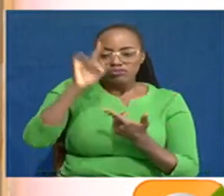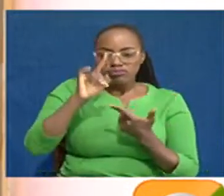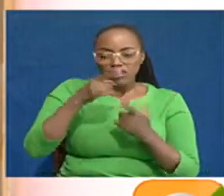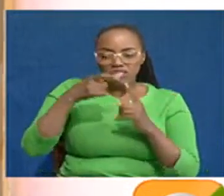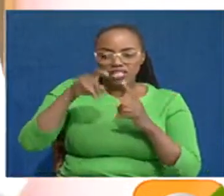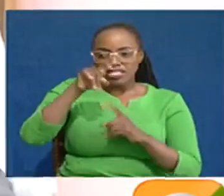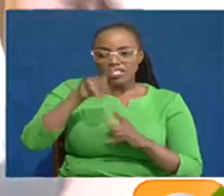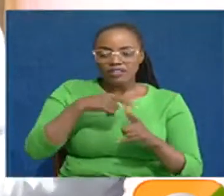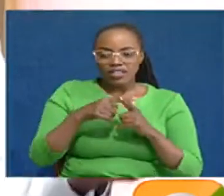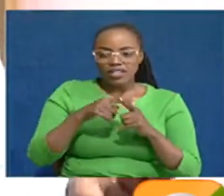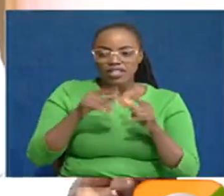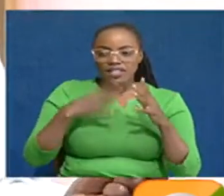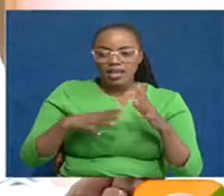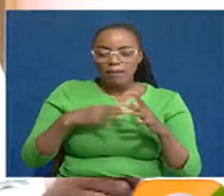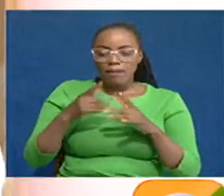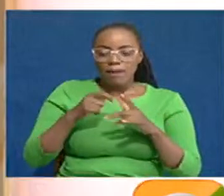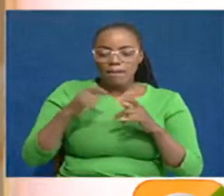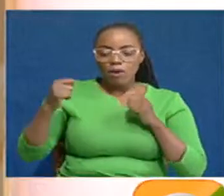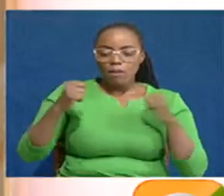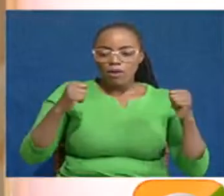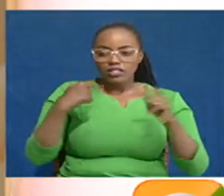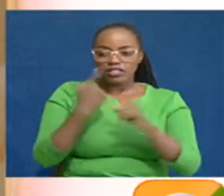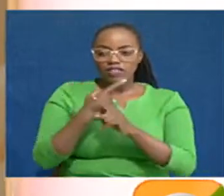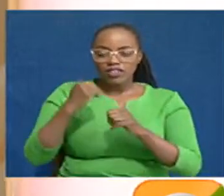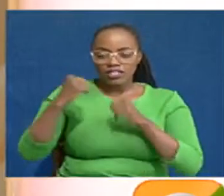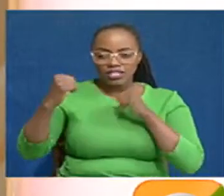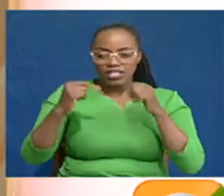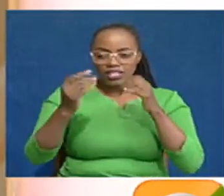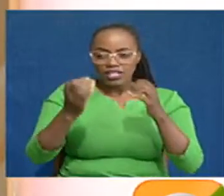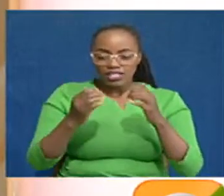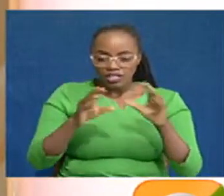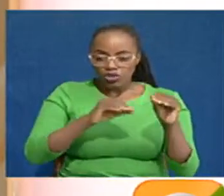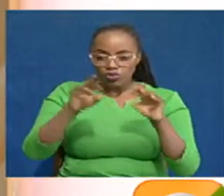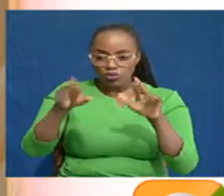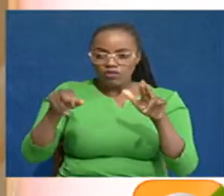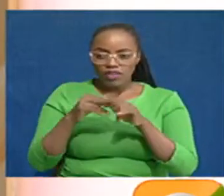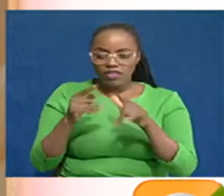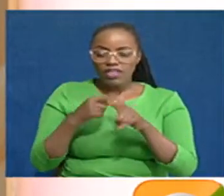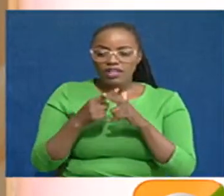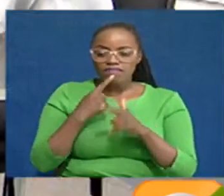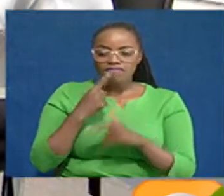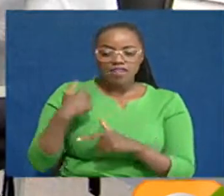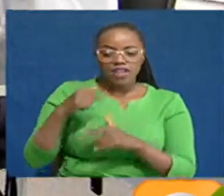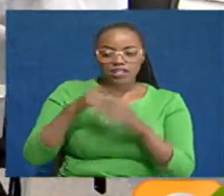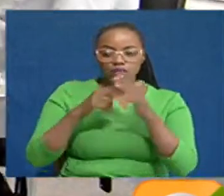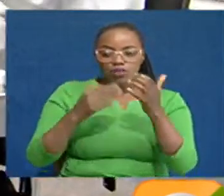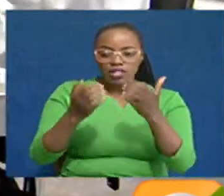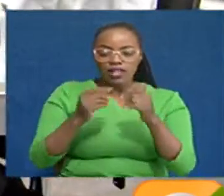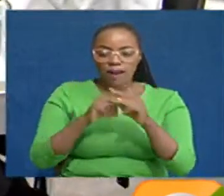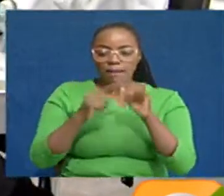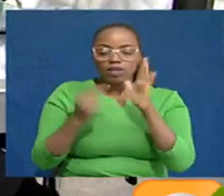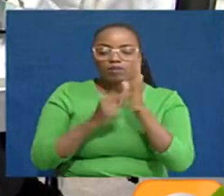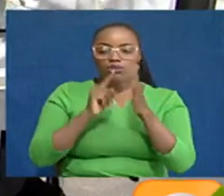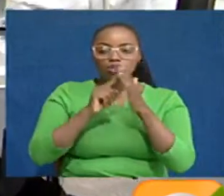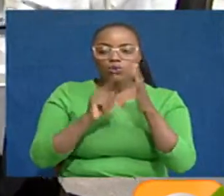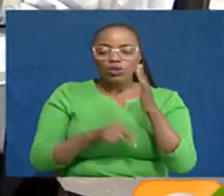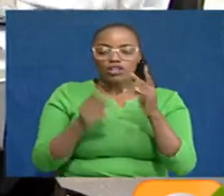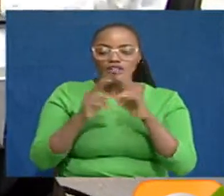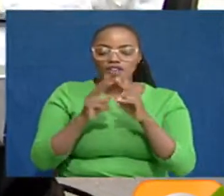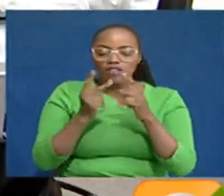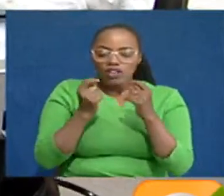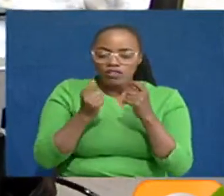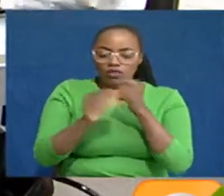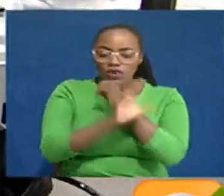bubble. So actually, those are pulling on different sides. So these guys need to go to a room and give us a coherent message. Okay. But the point is, very few countries